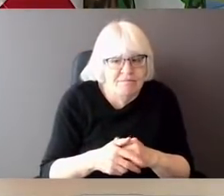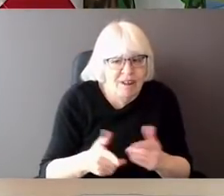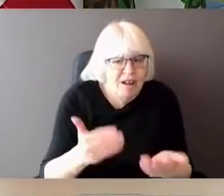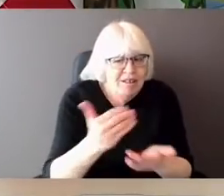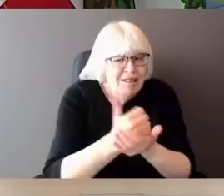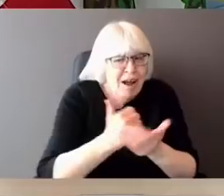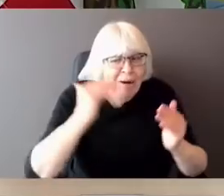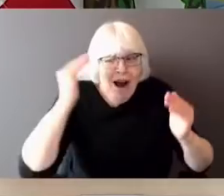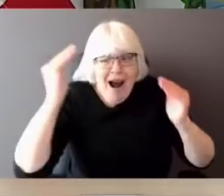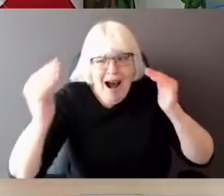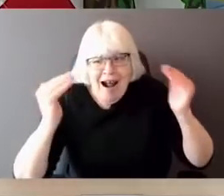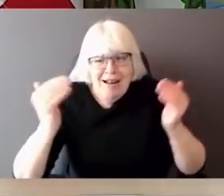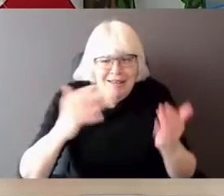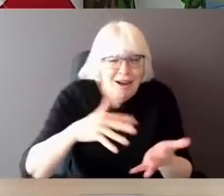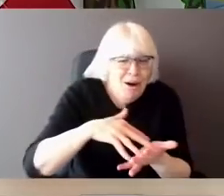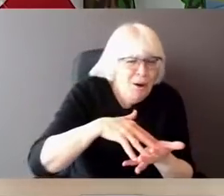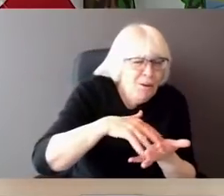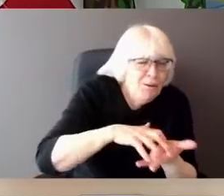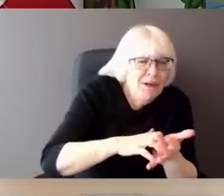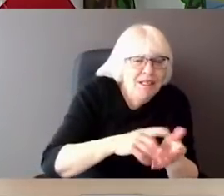monoclonal antibody therapy as well.